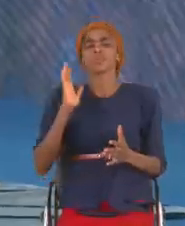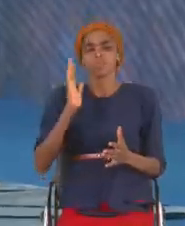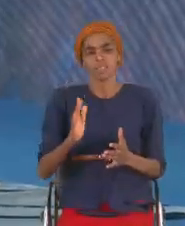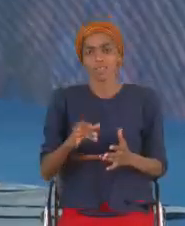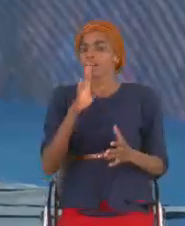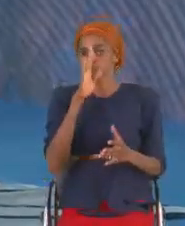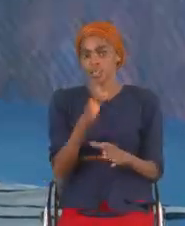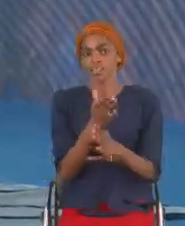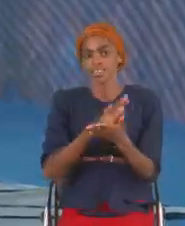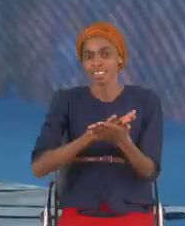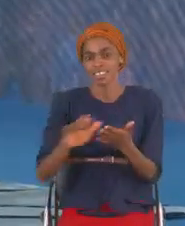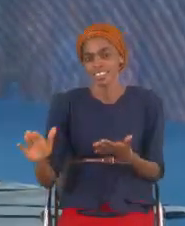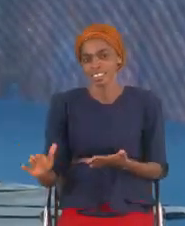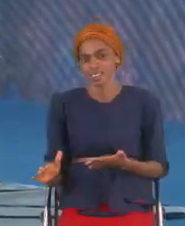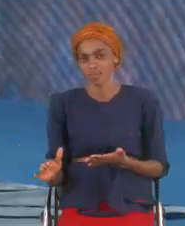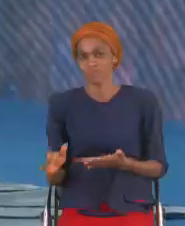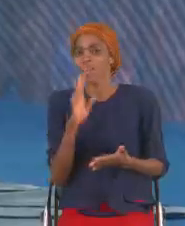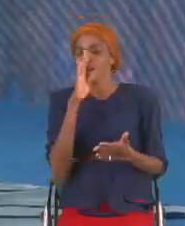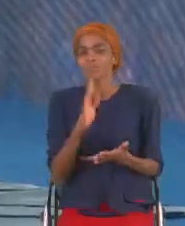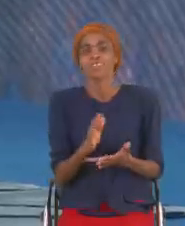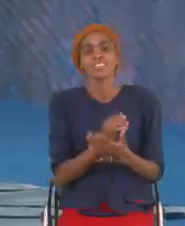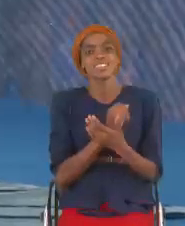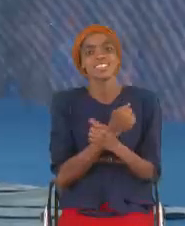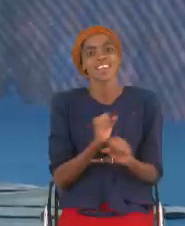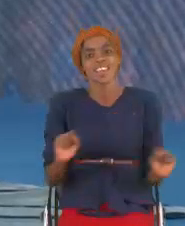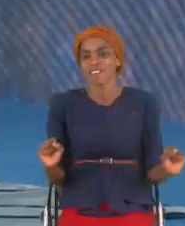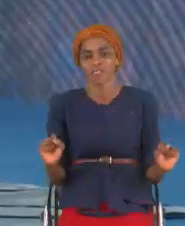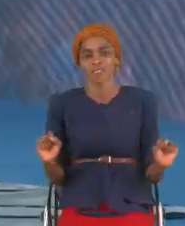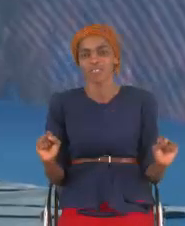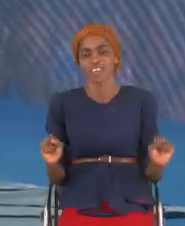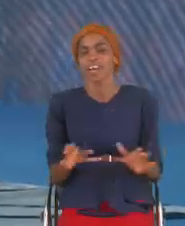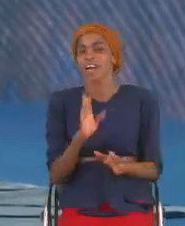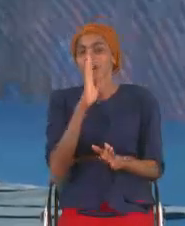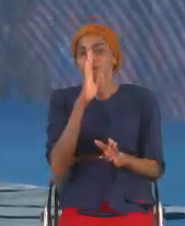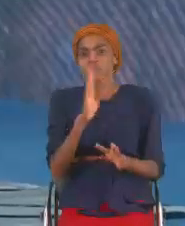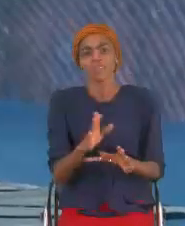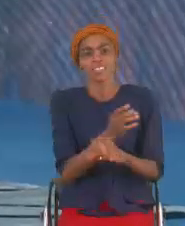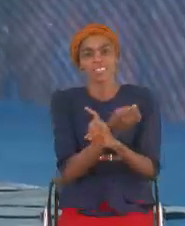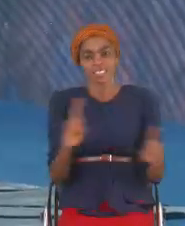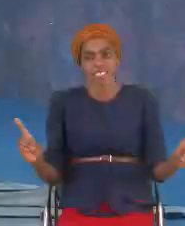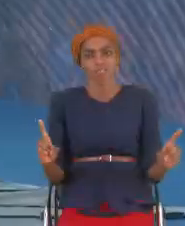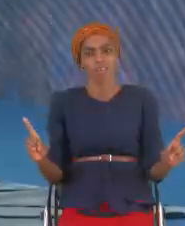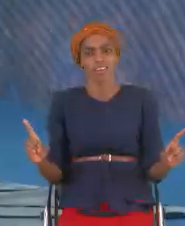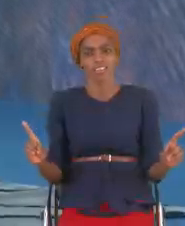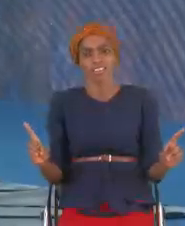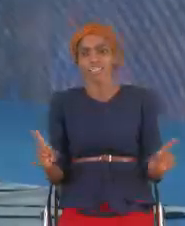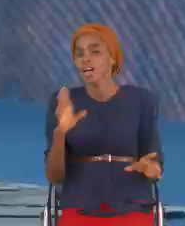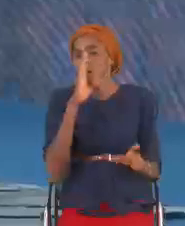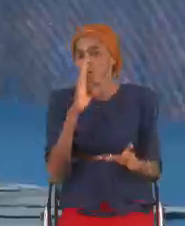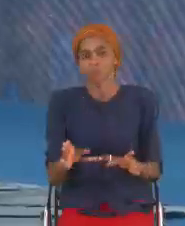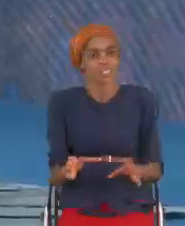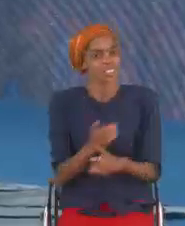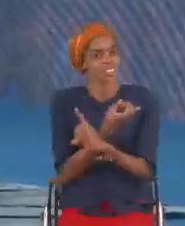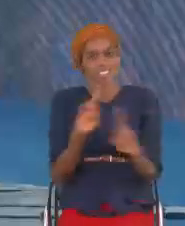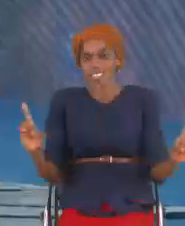thou clean. Be thou saved. Be thou forgiven. Be thou